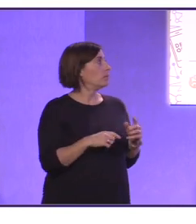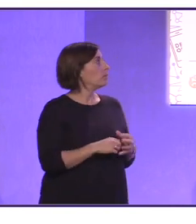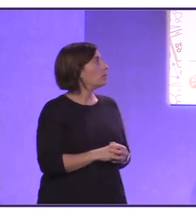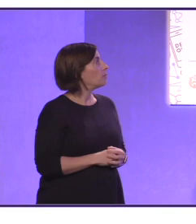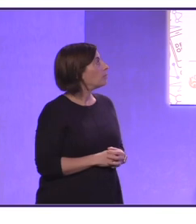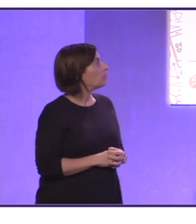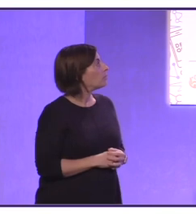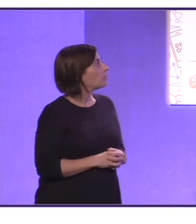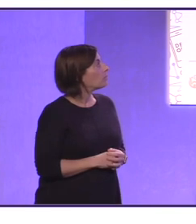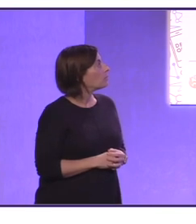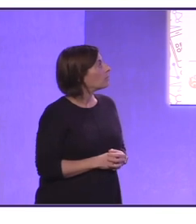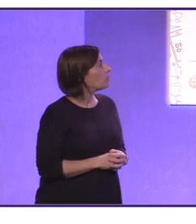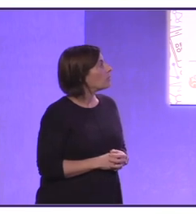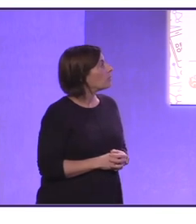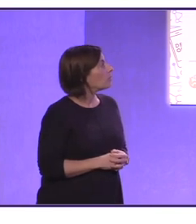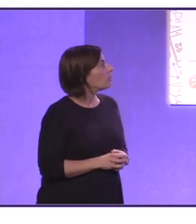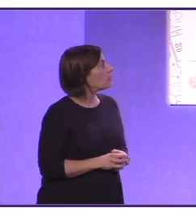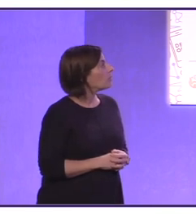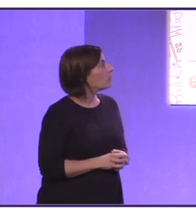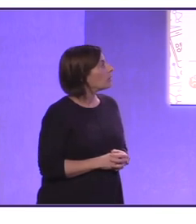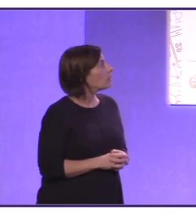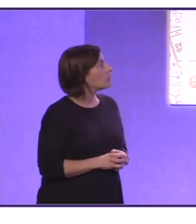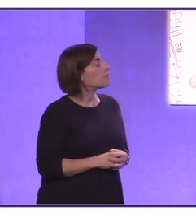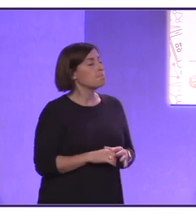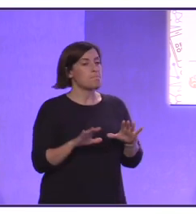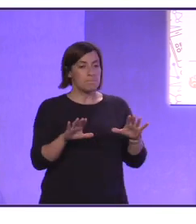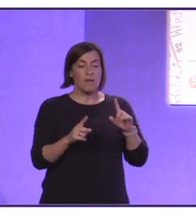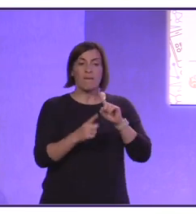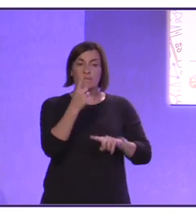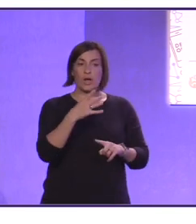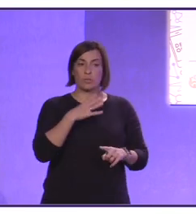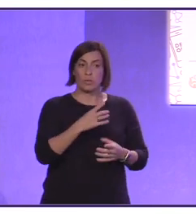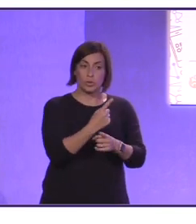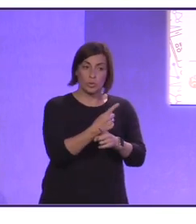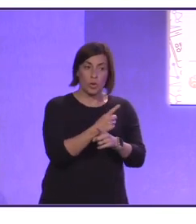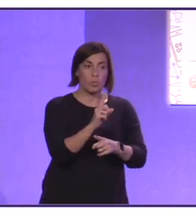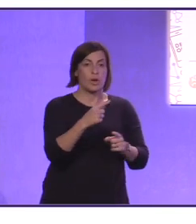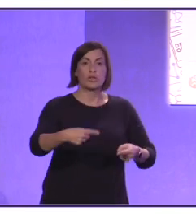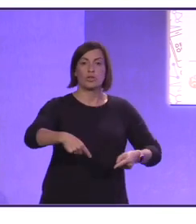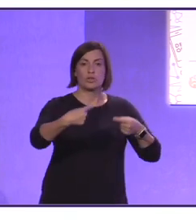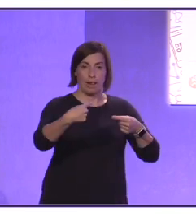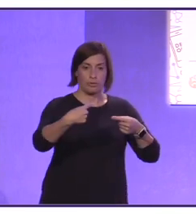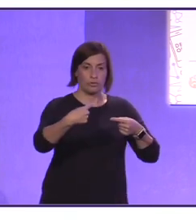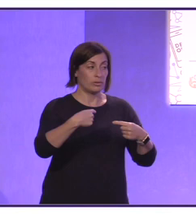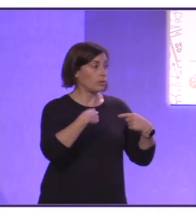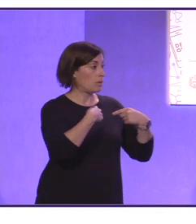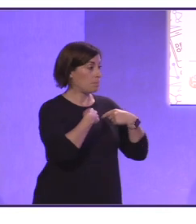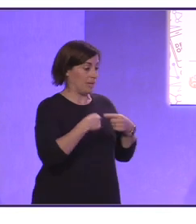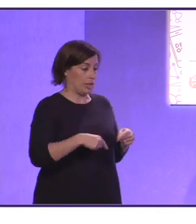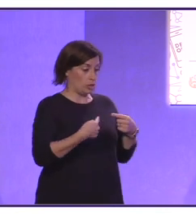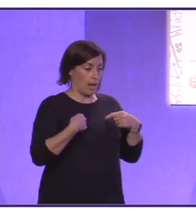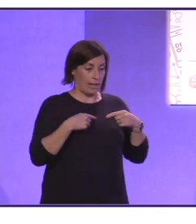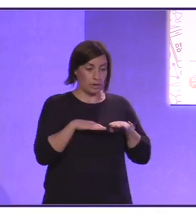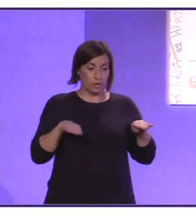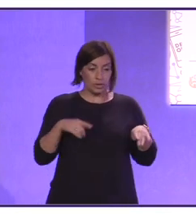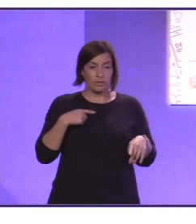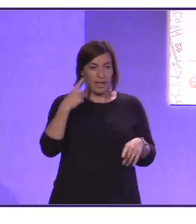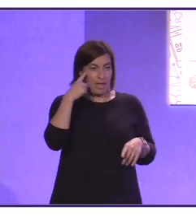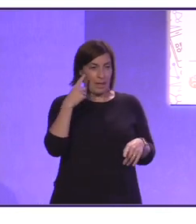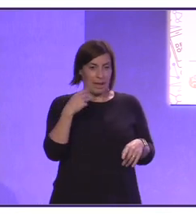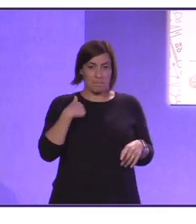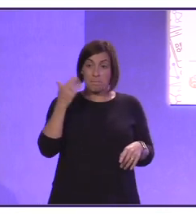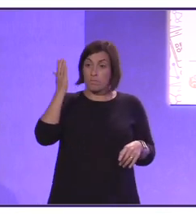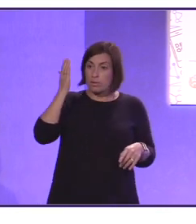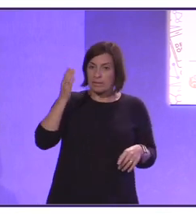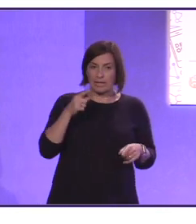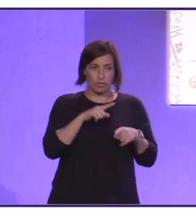First of all, I talked a little bit about challenges. I'm challenging myself here. I want to take some risks in this presentation. I want to